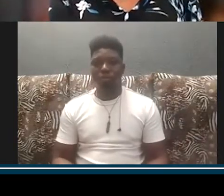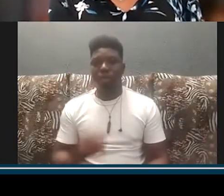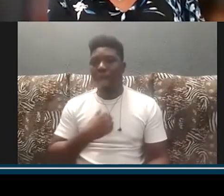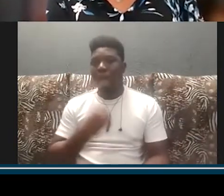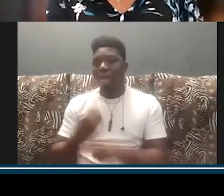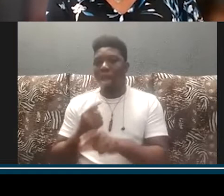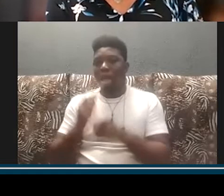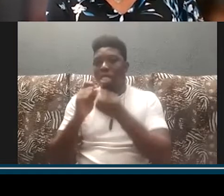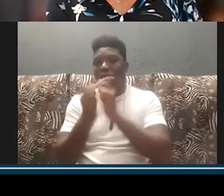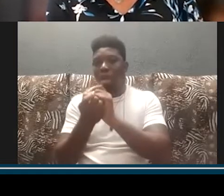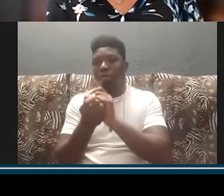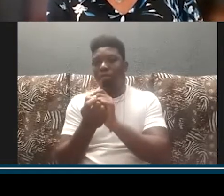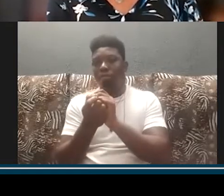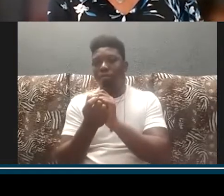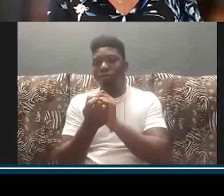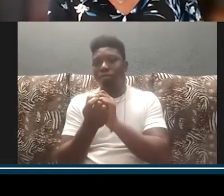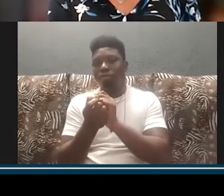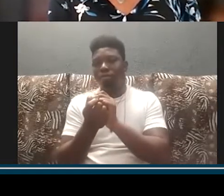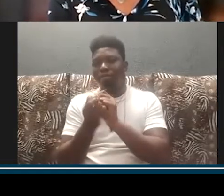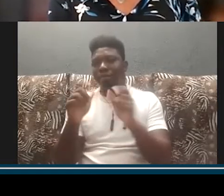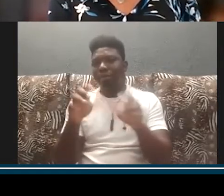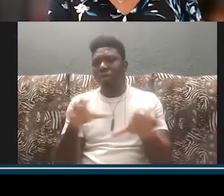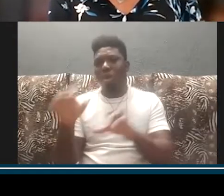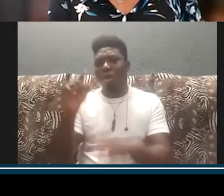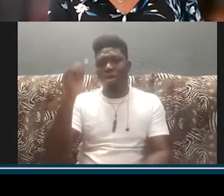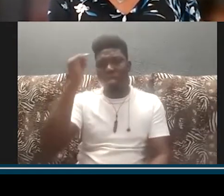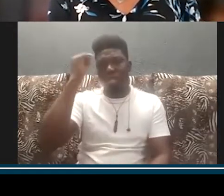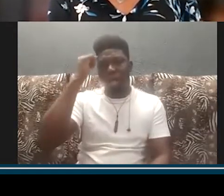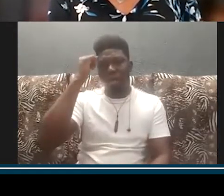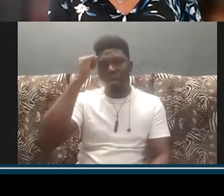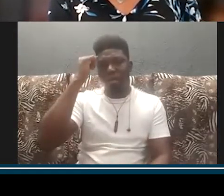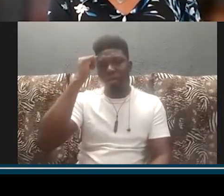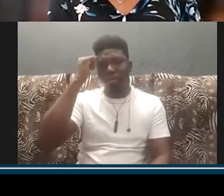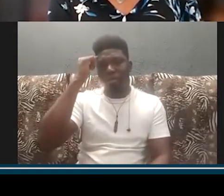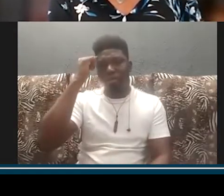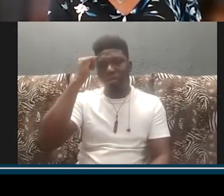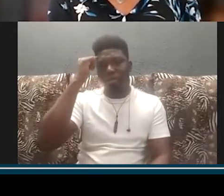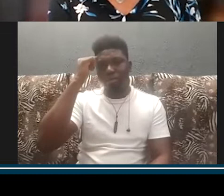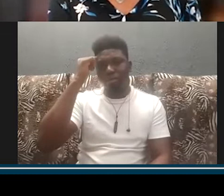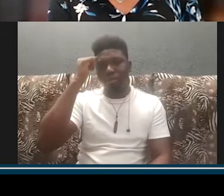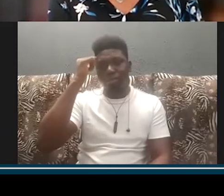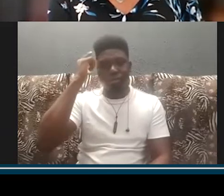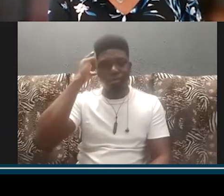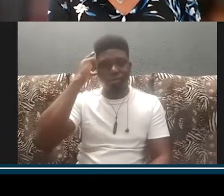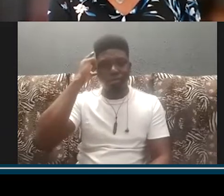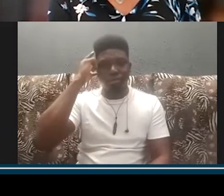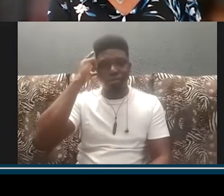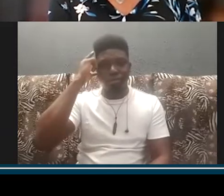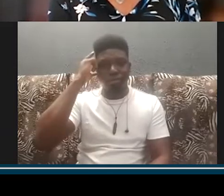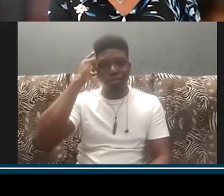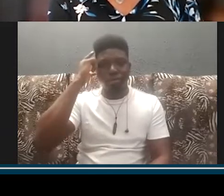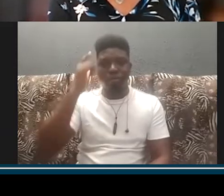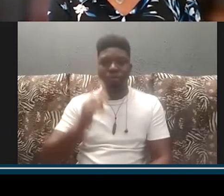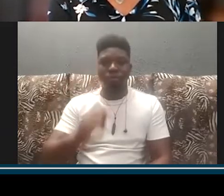Do you think you could repeat that question real quick? I'm so sorry. No, please don't apologize. Absolutely. Their